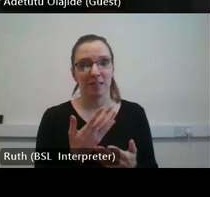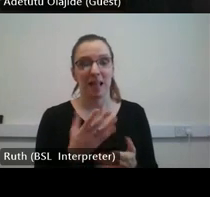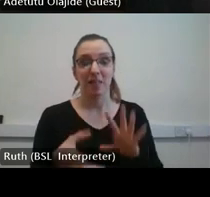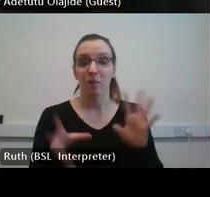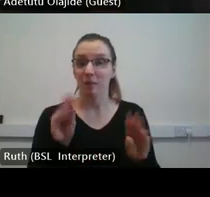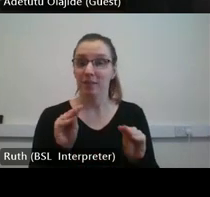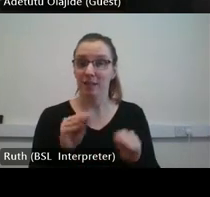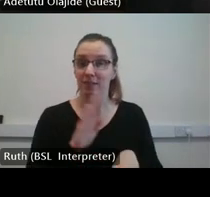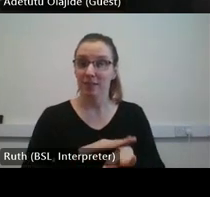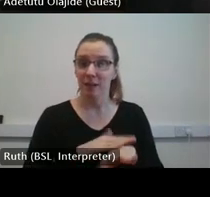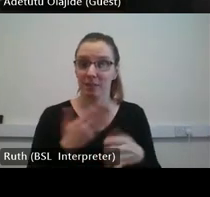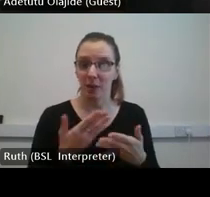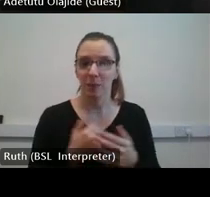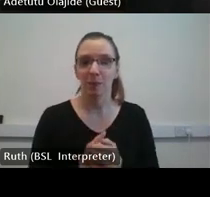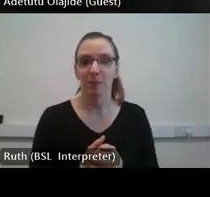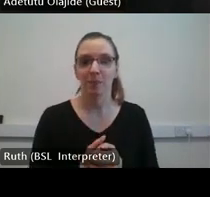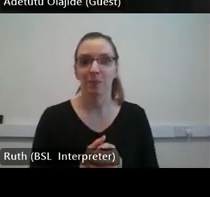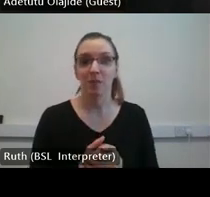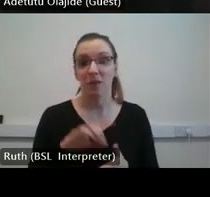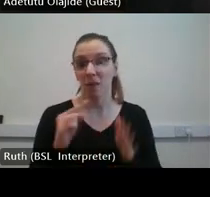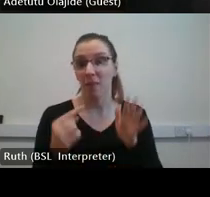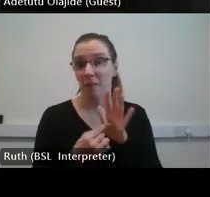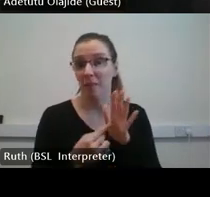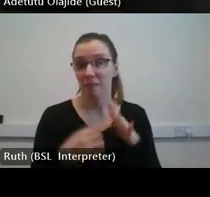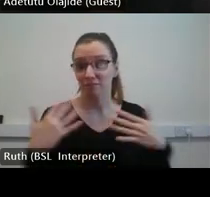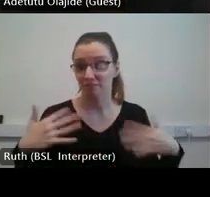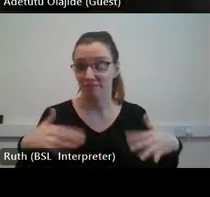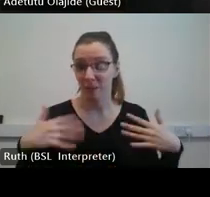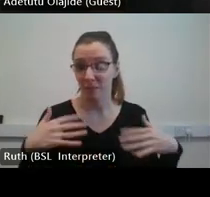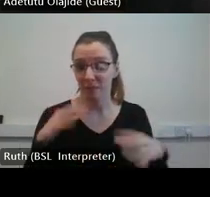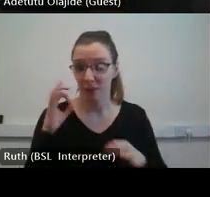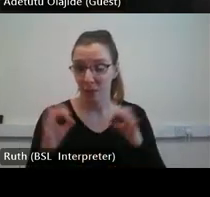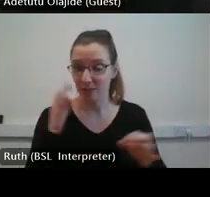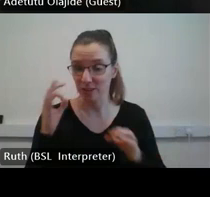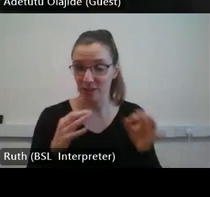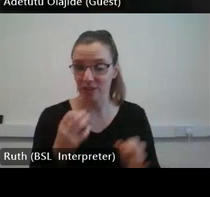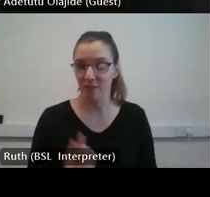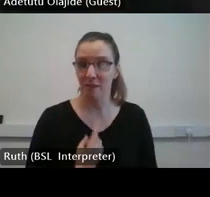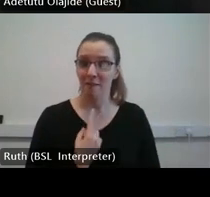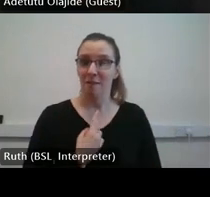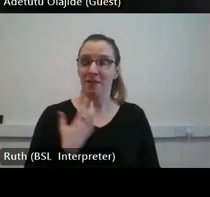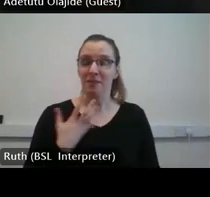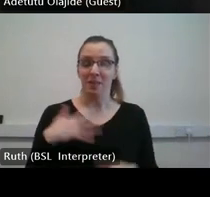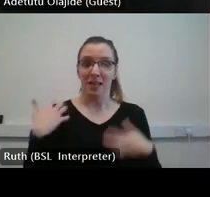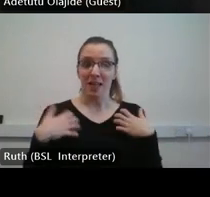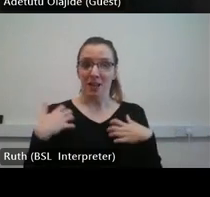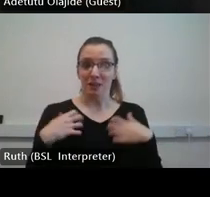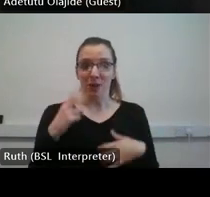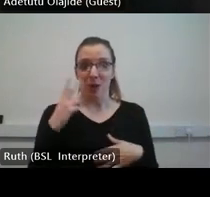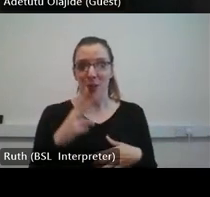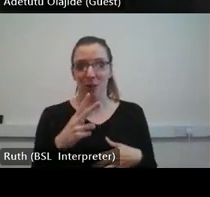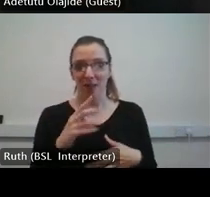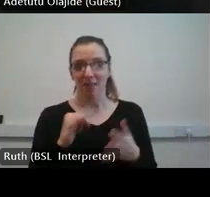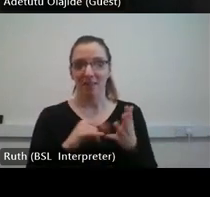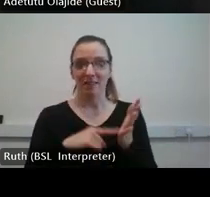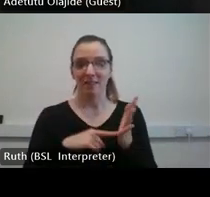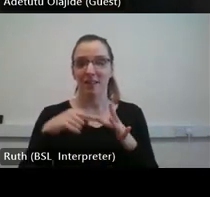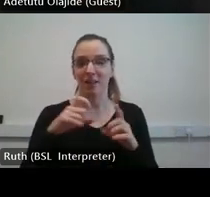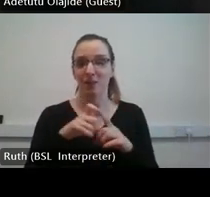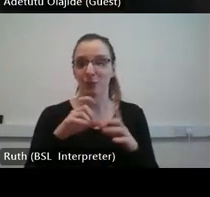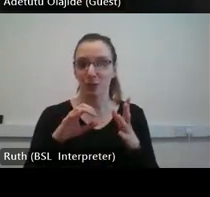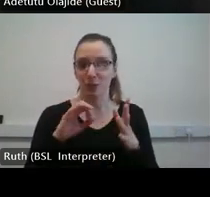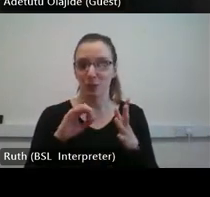end of the time. We have got some amazing questions. And for me, what's been really interesting looking at the Slido questions is what